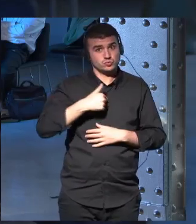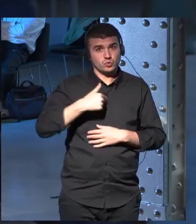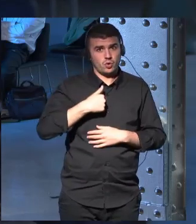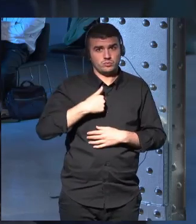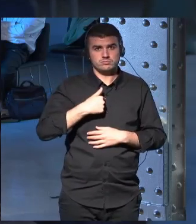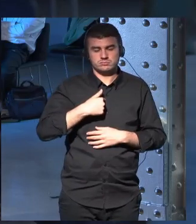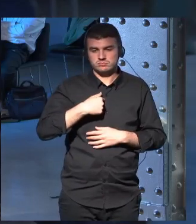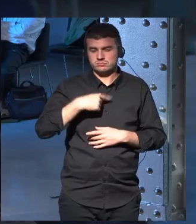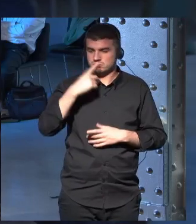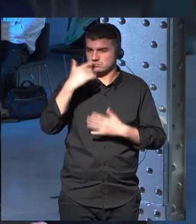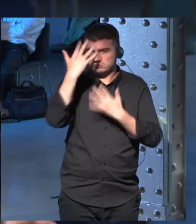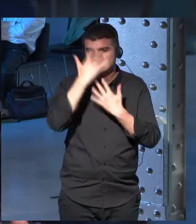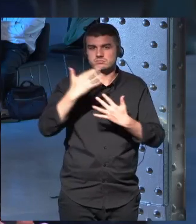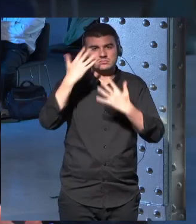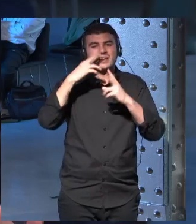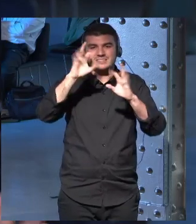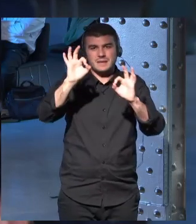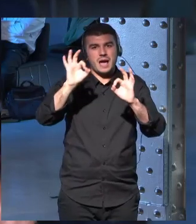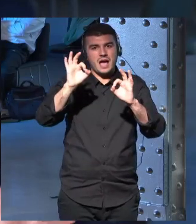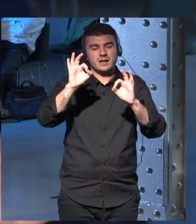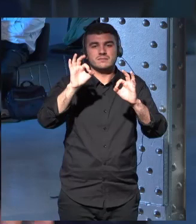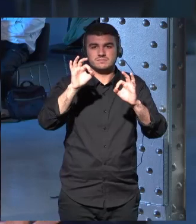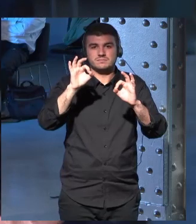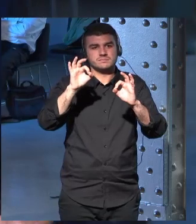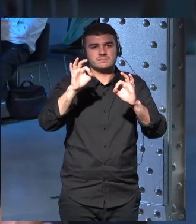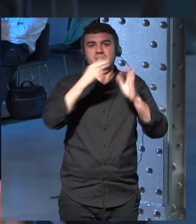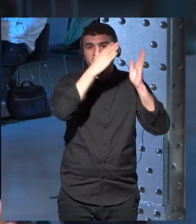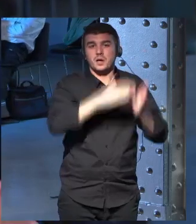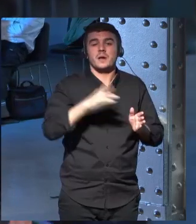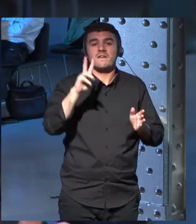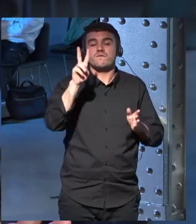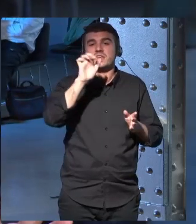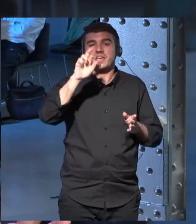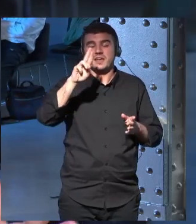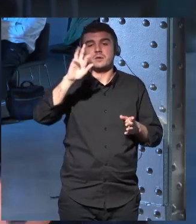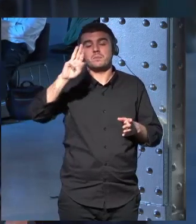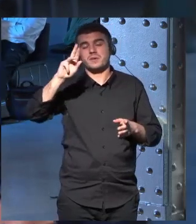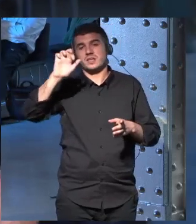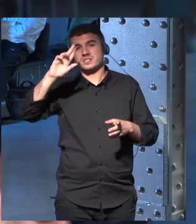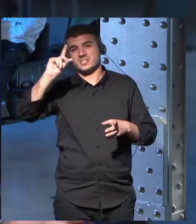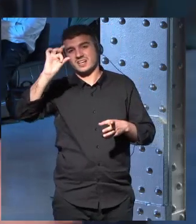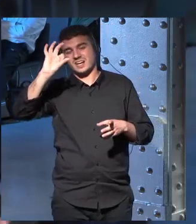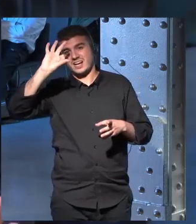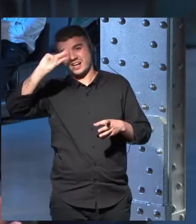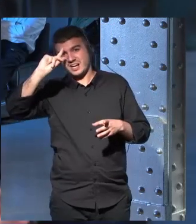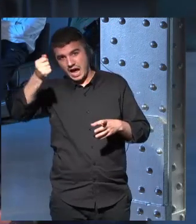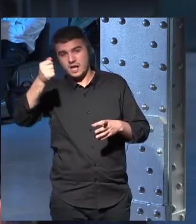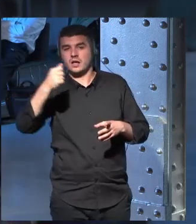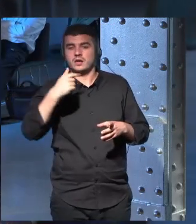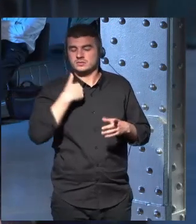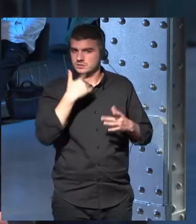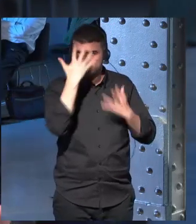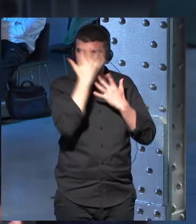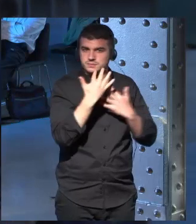Wierzbicka does. I believe that being enclosed in a single language means being enclosed